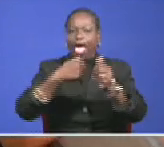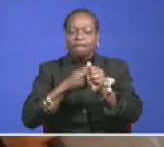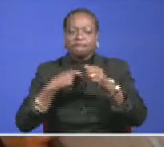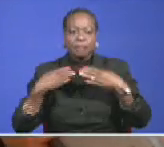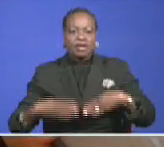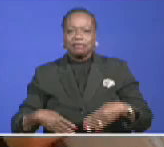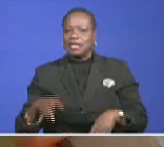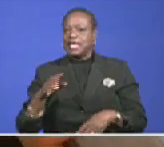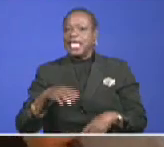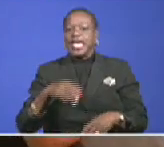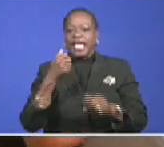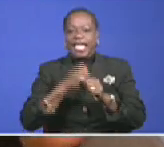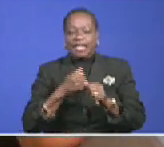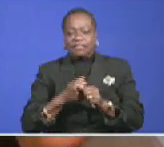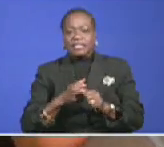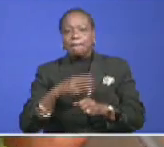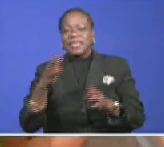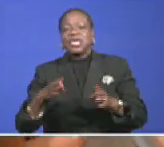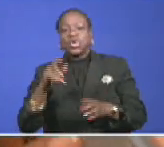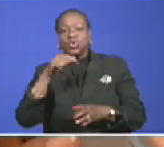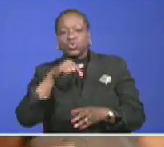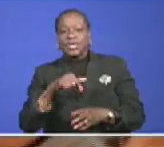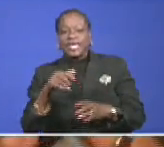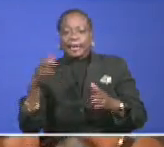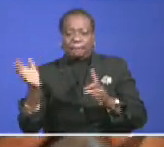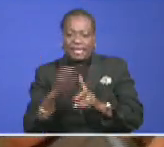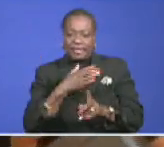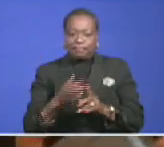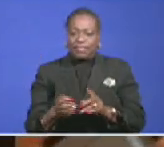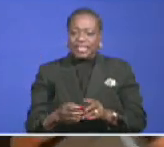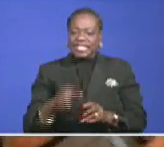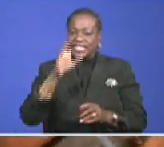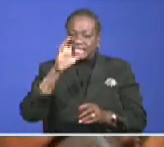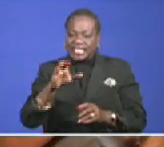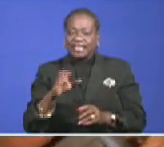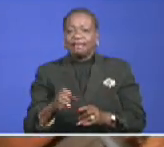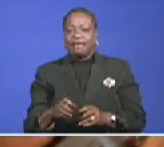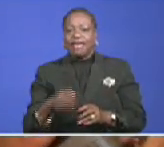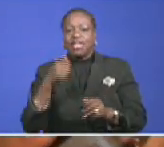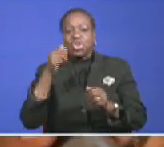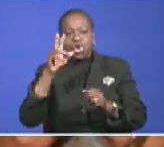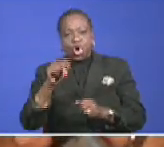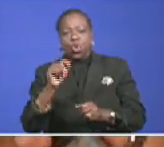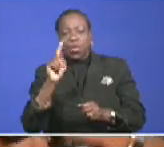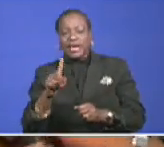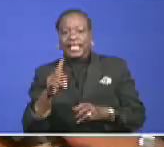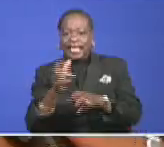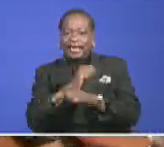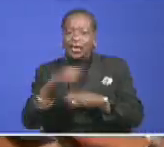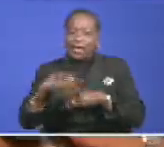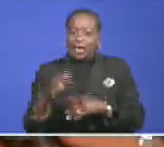away from this one. Even the big goose can get beaten. Then the sea goose can get beaten. Nobody getting away from this one.